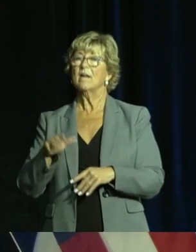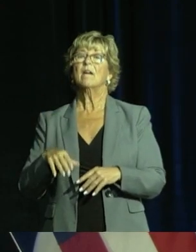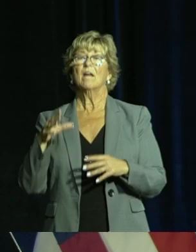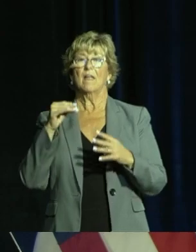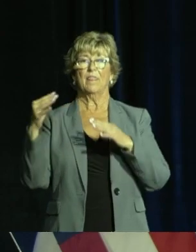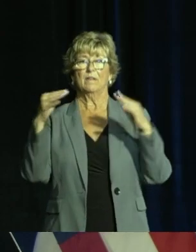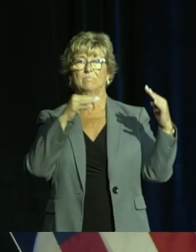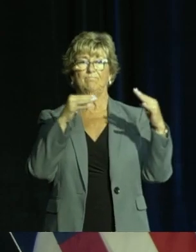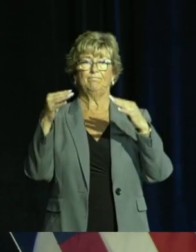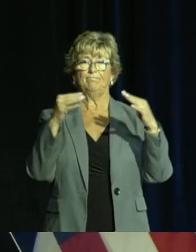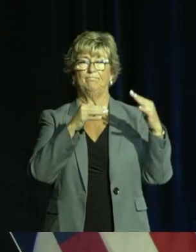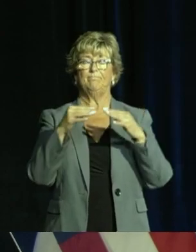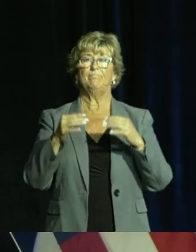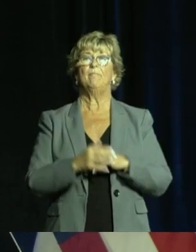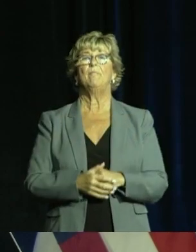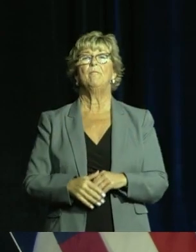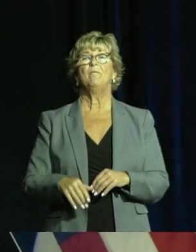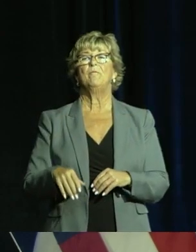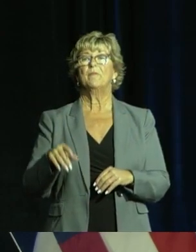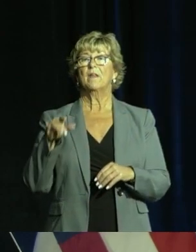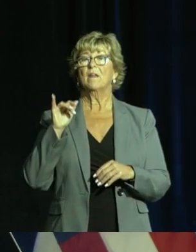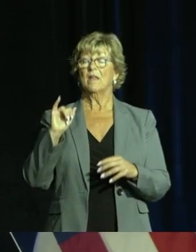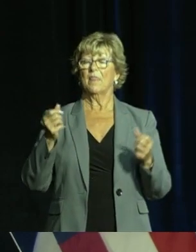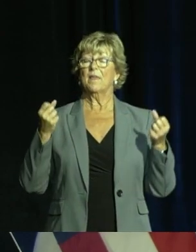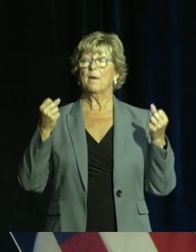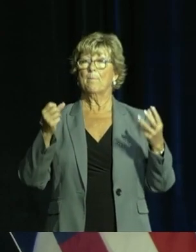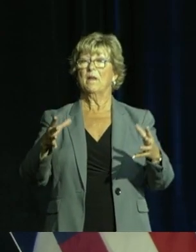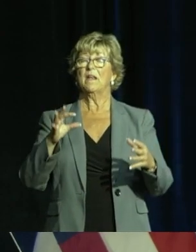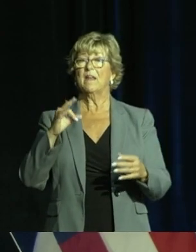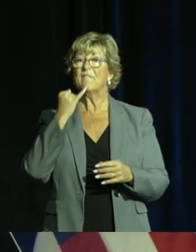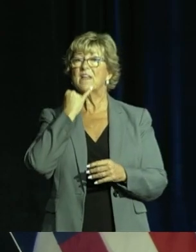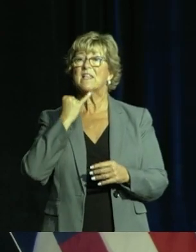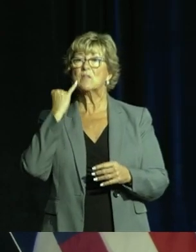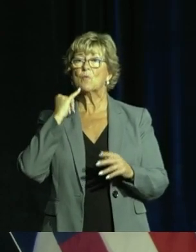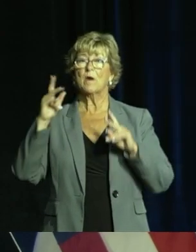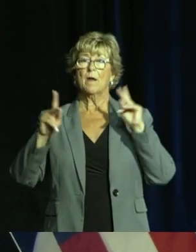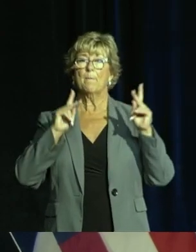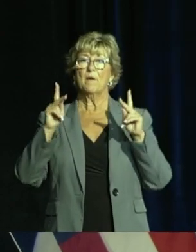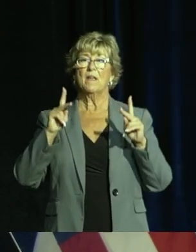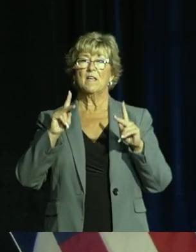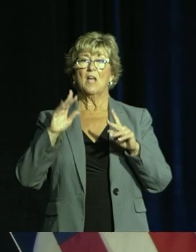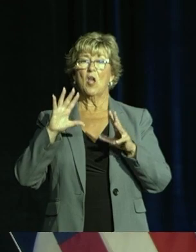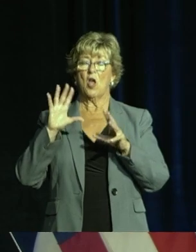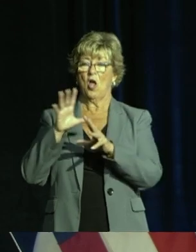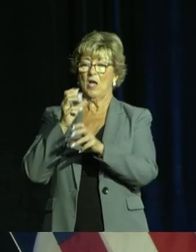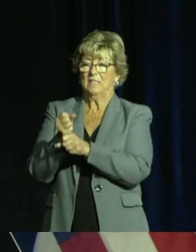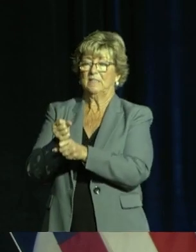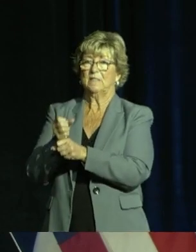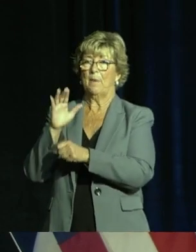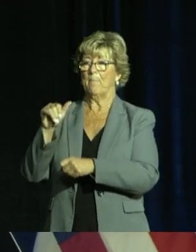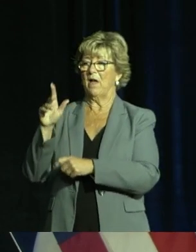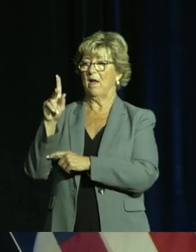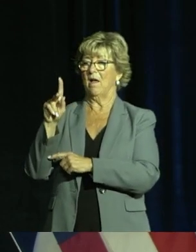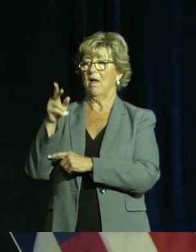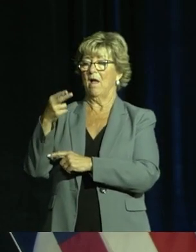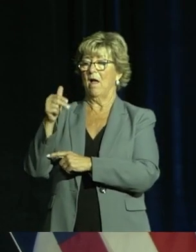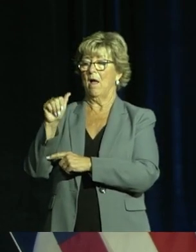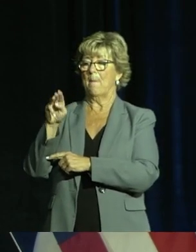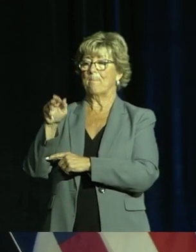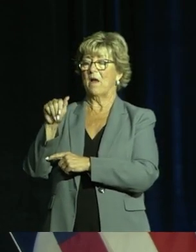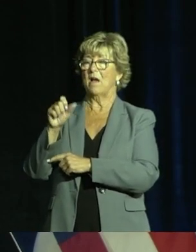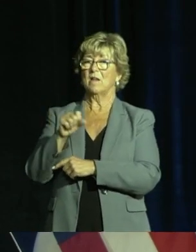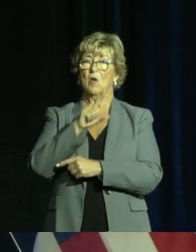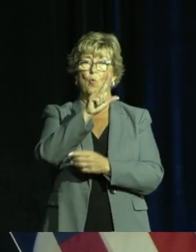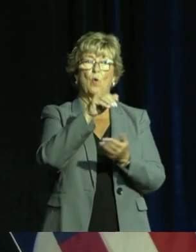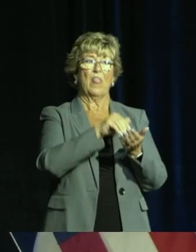occupation, the hundreds of Israeli people held hostage by Hamas, and the thousands